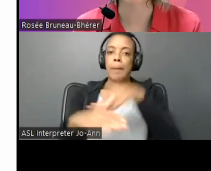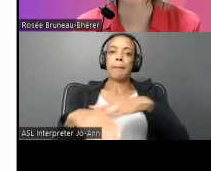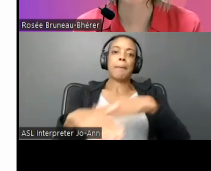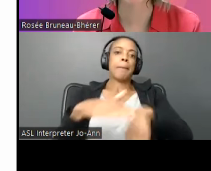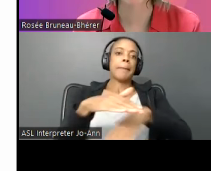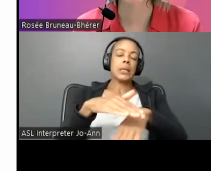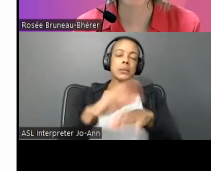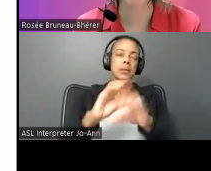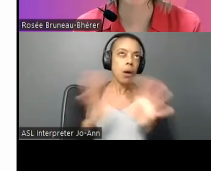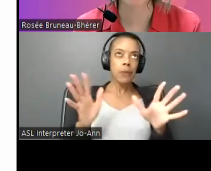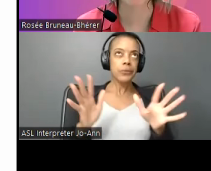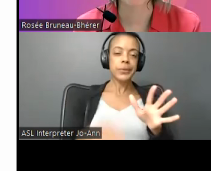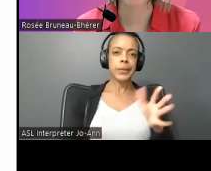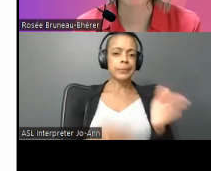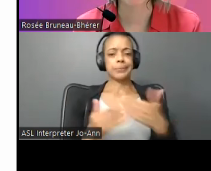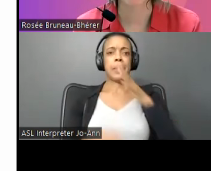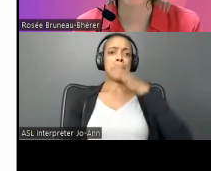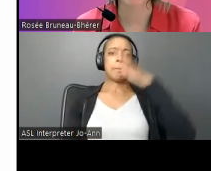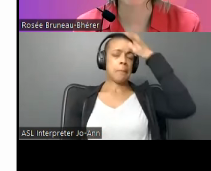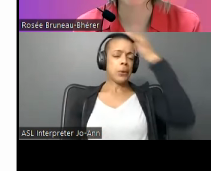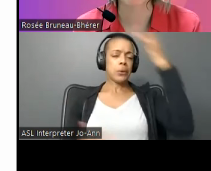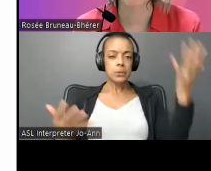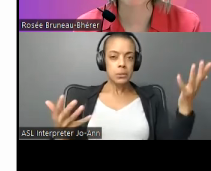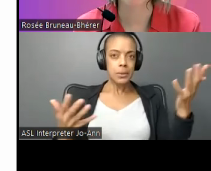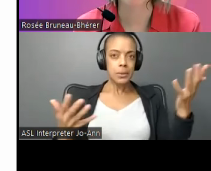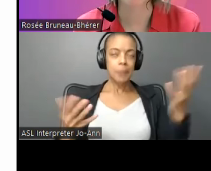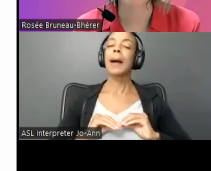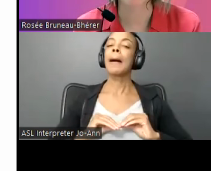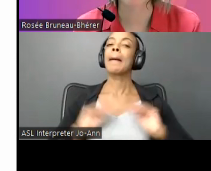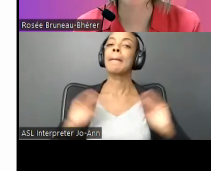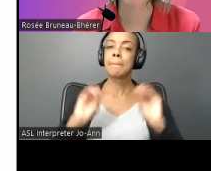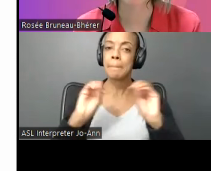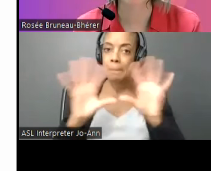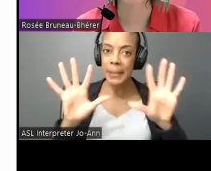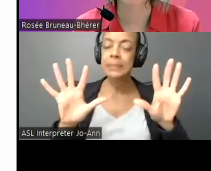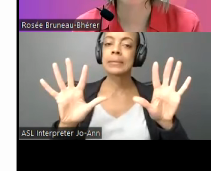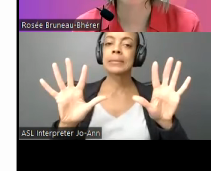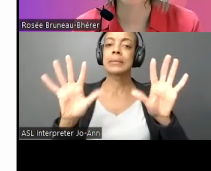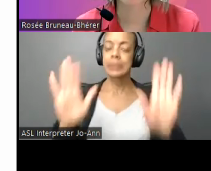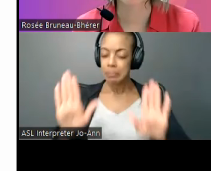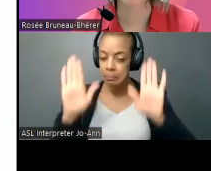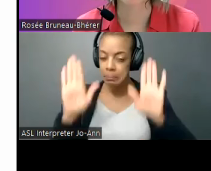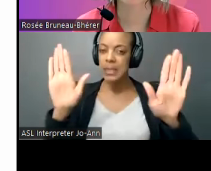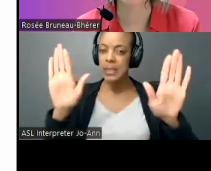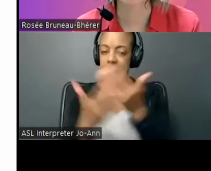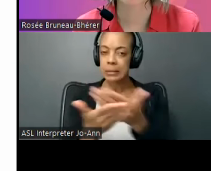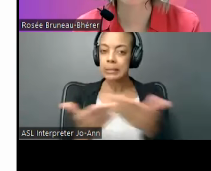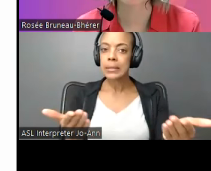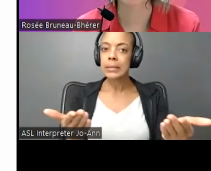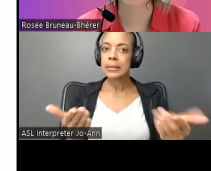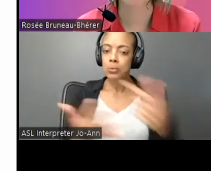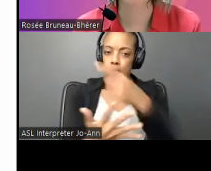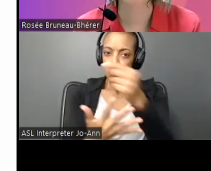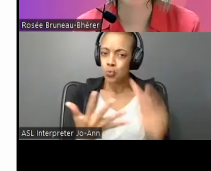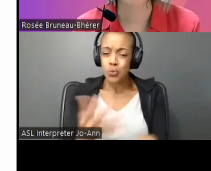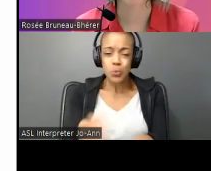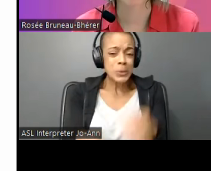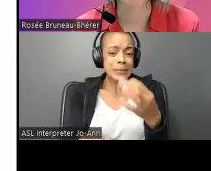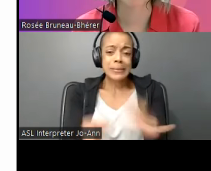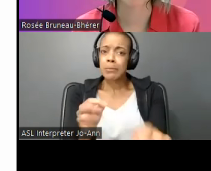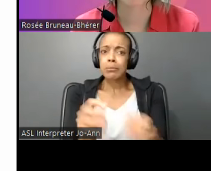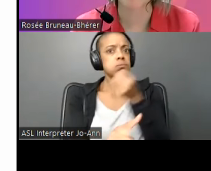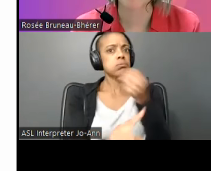101, there are amazing things that can be done. I've seen children who have laid down their sorrows